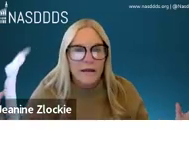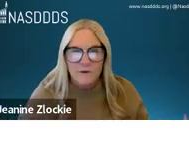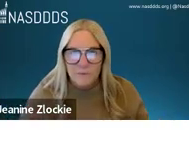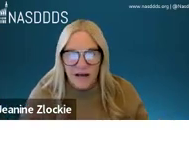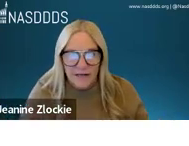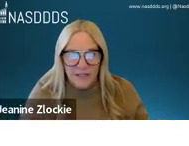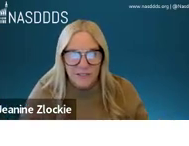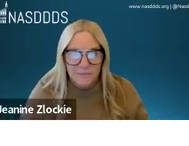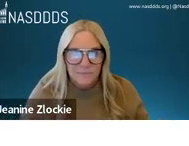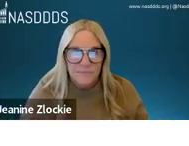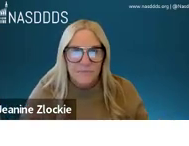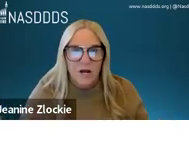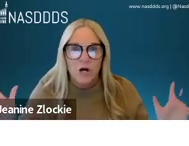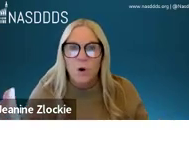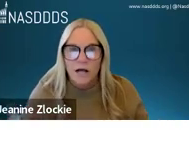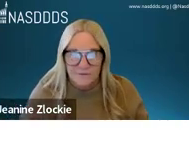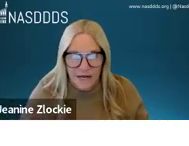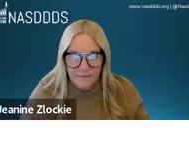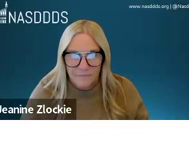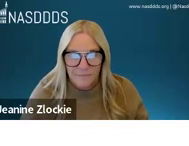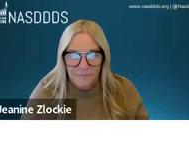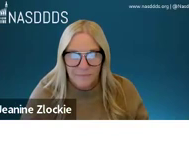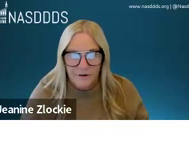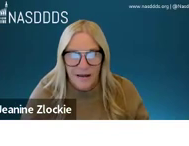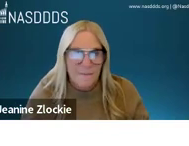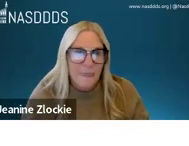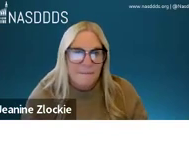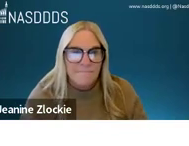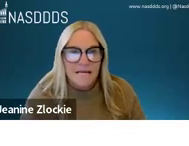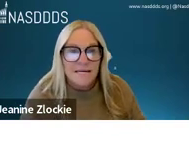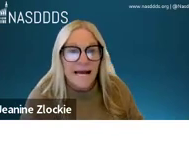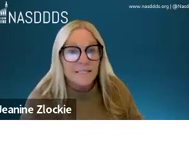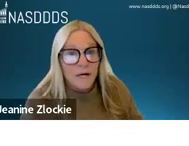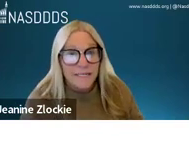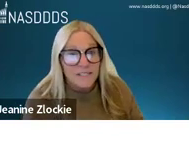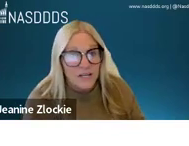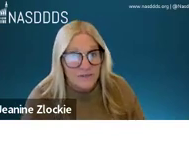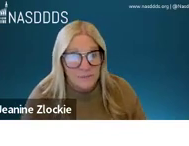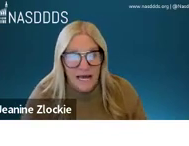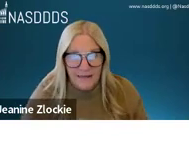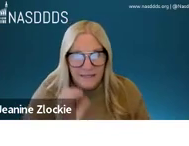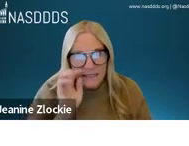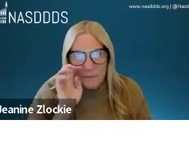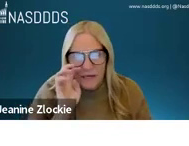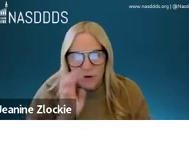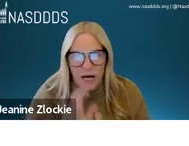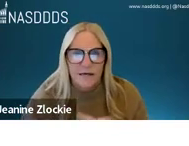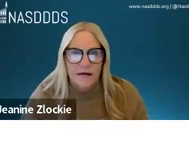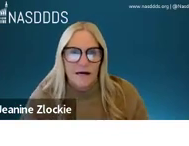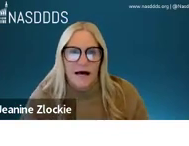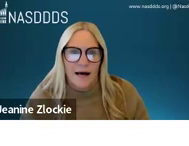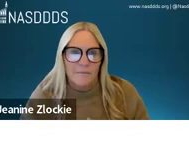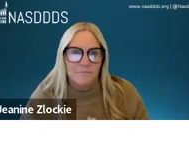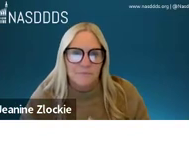all waiver providers are qualified, okay? The next one is service plan. This is a big